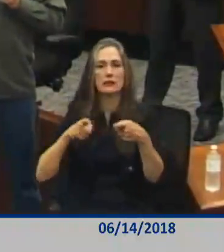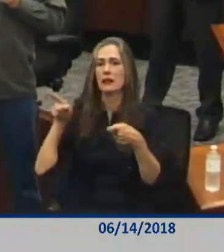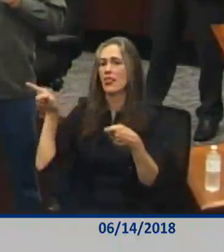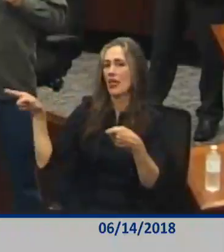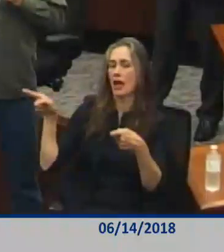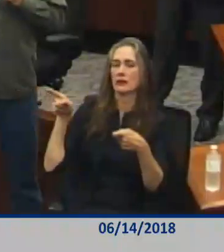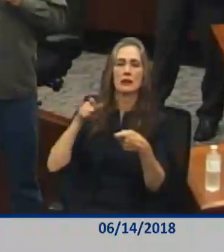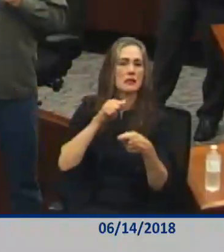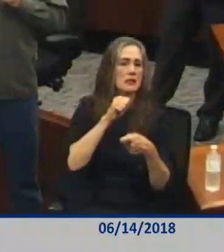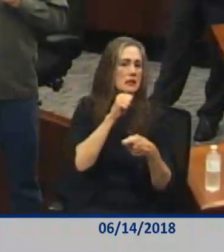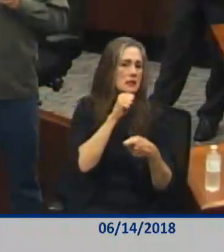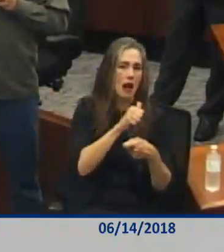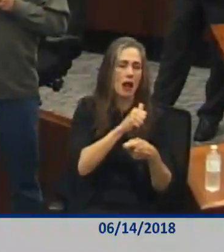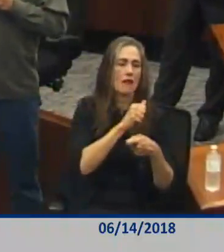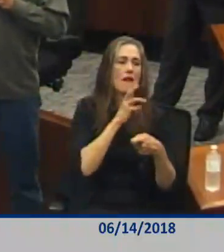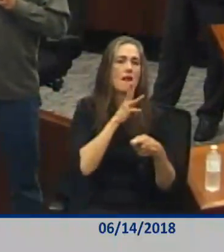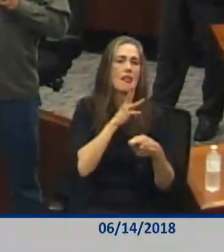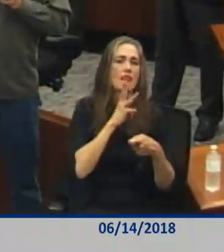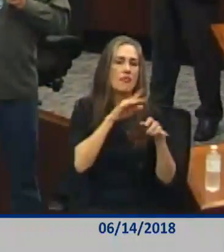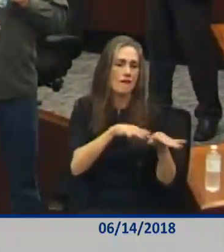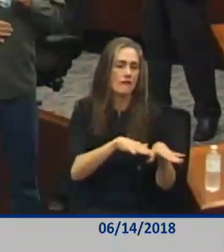if the board adopts this map,